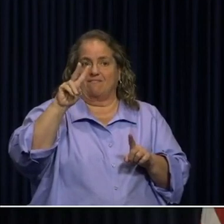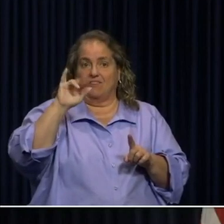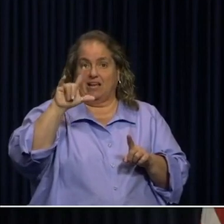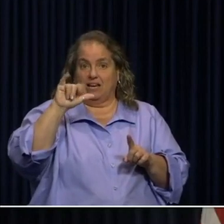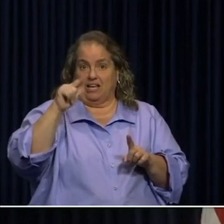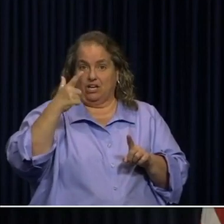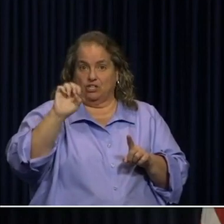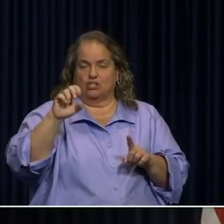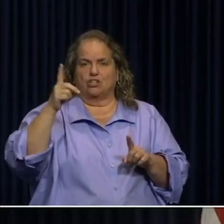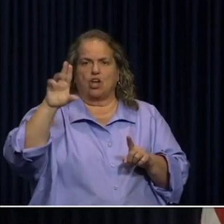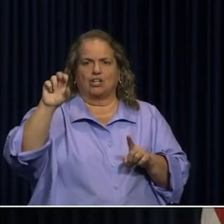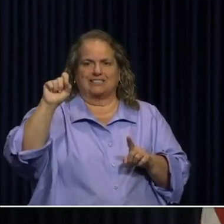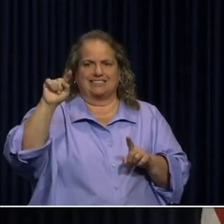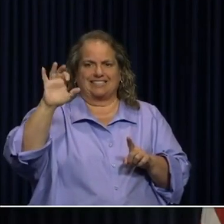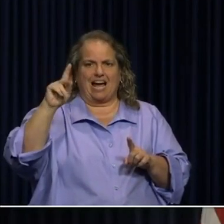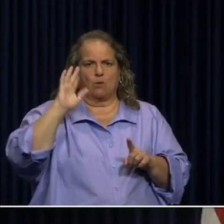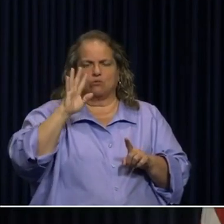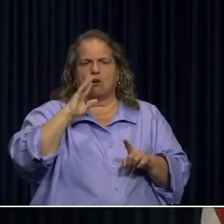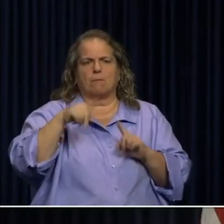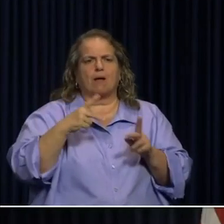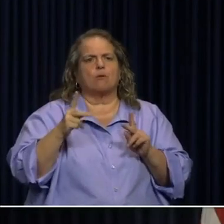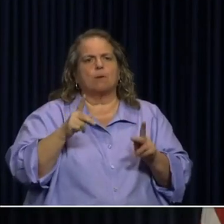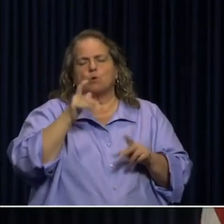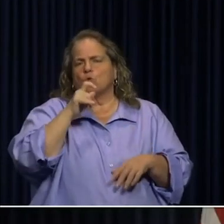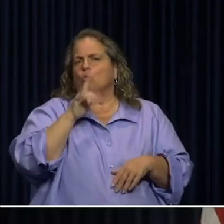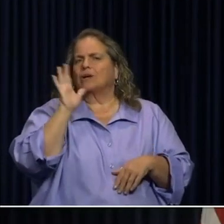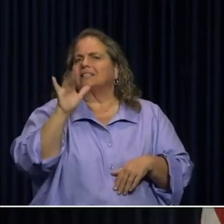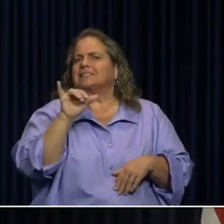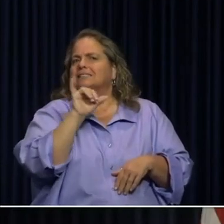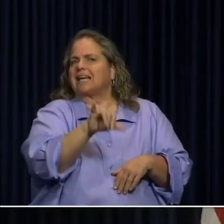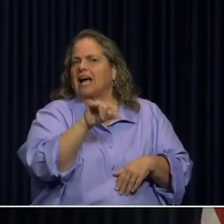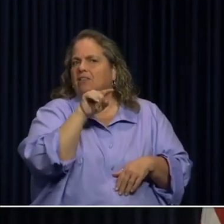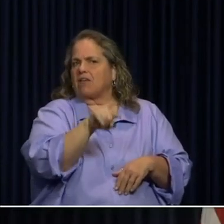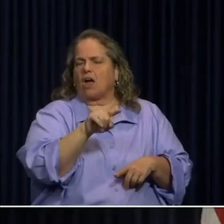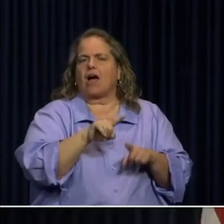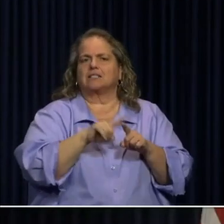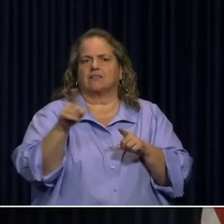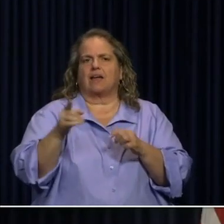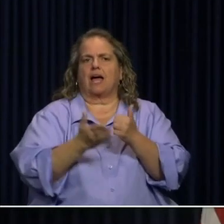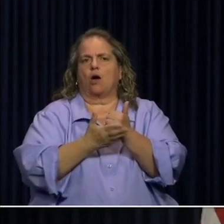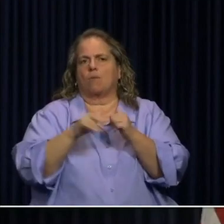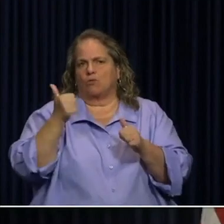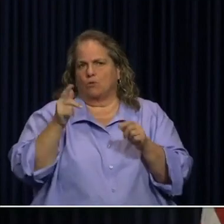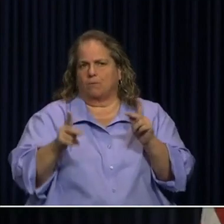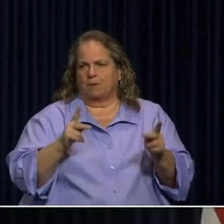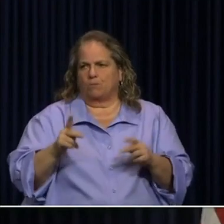Dr. Stack to talk about the first folks that are going to be staying there as they are helping other people.